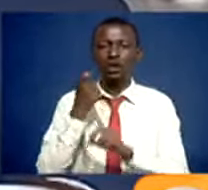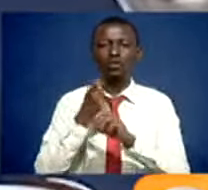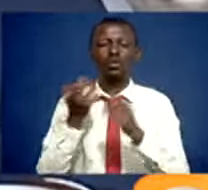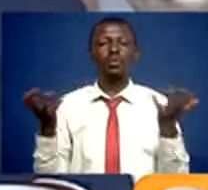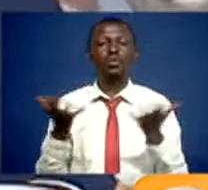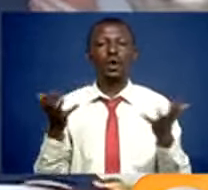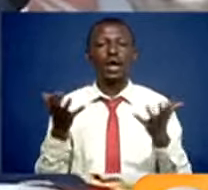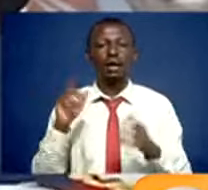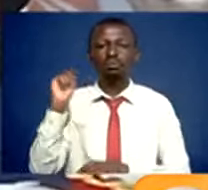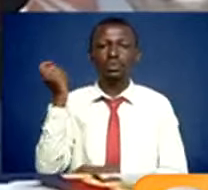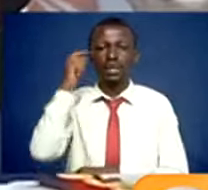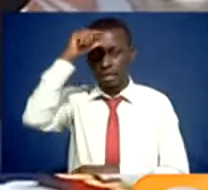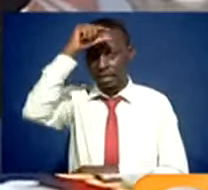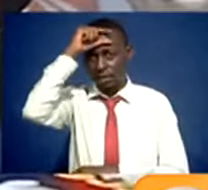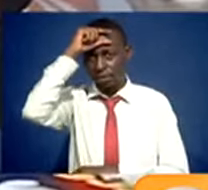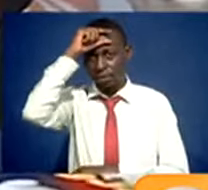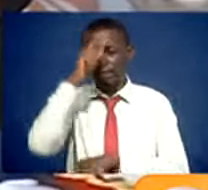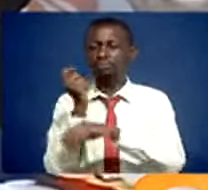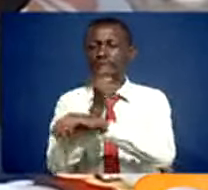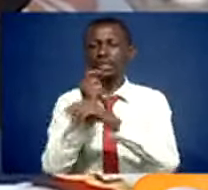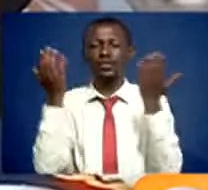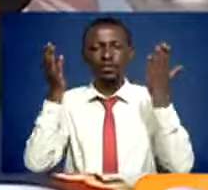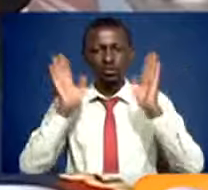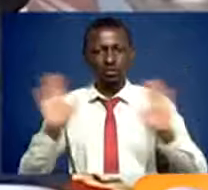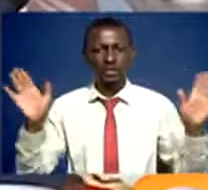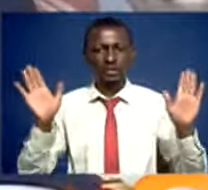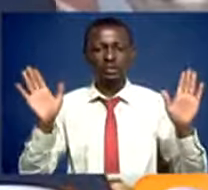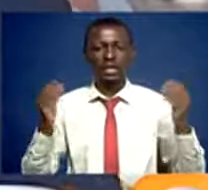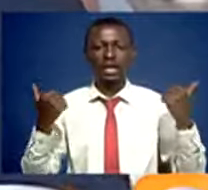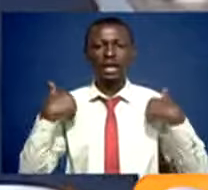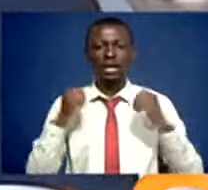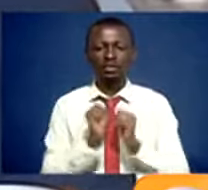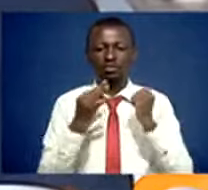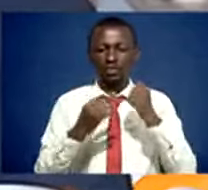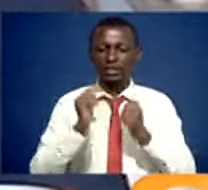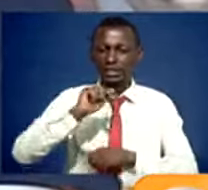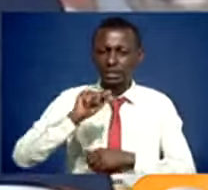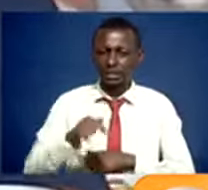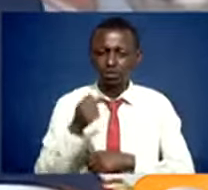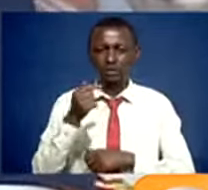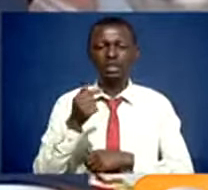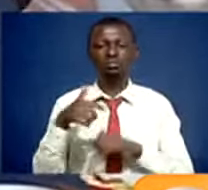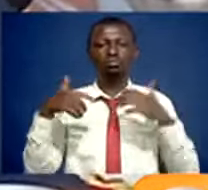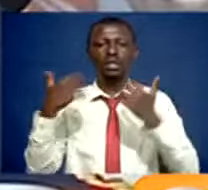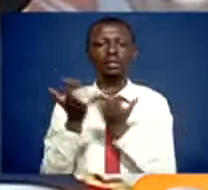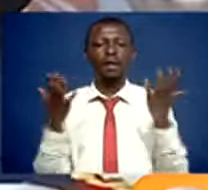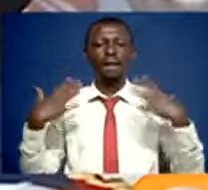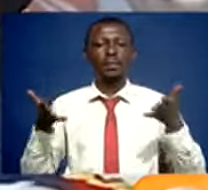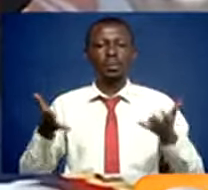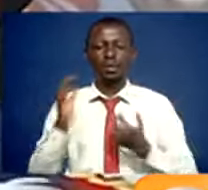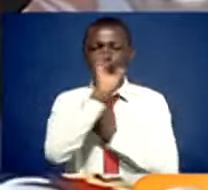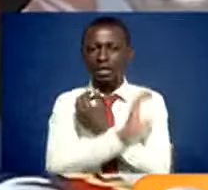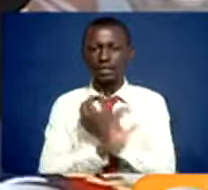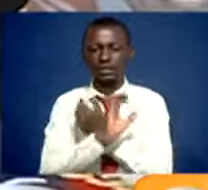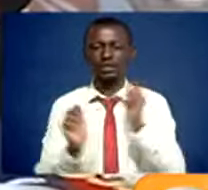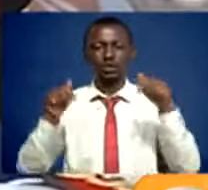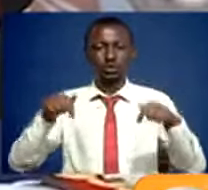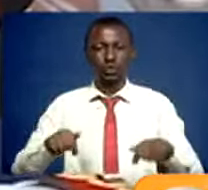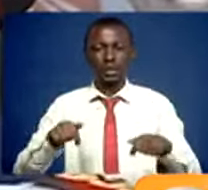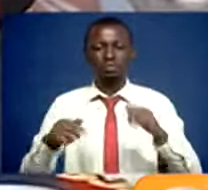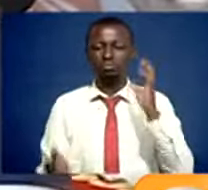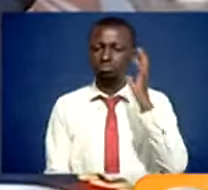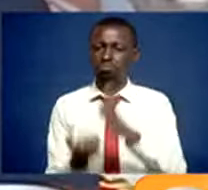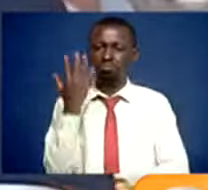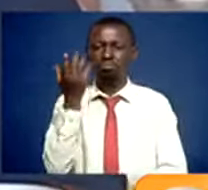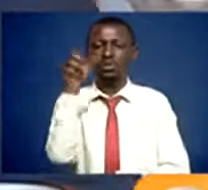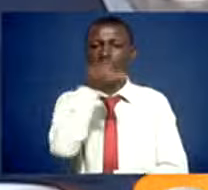Kenya. There are 18,000 agripreneurs around the country whom we have commissioned today